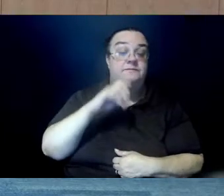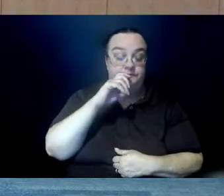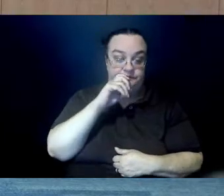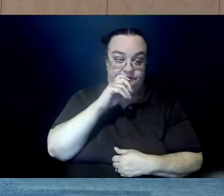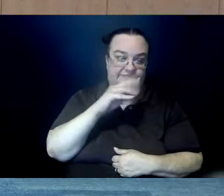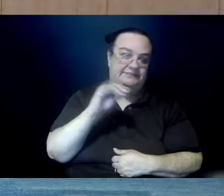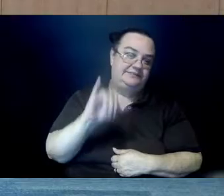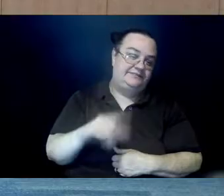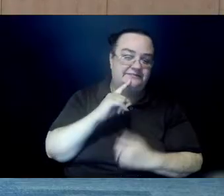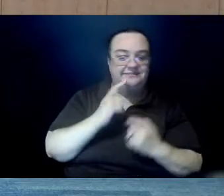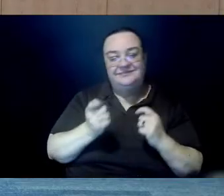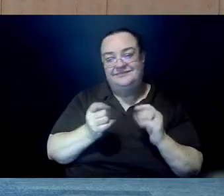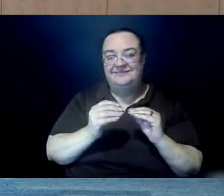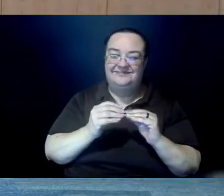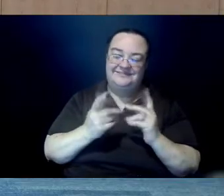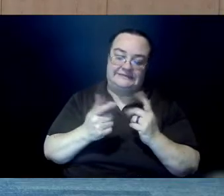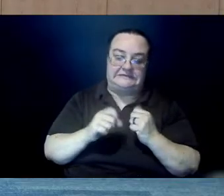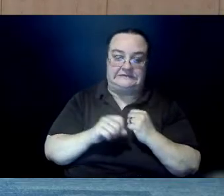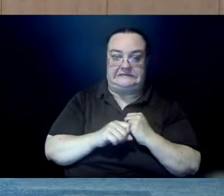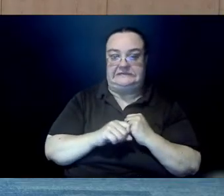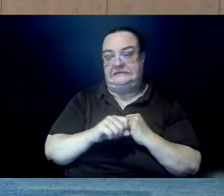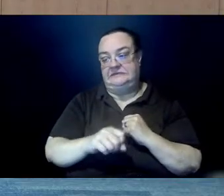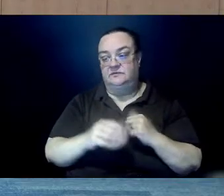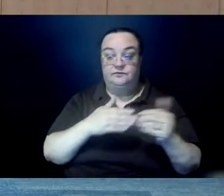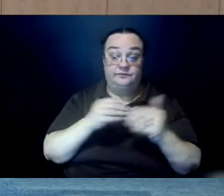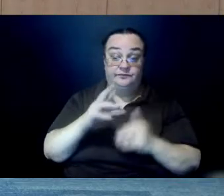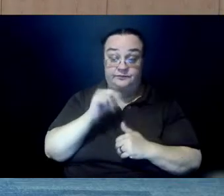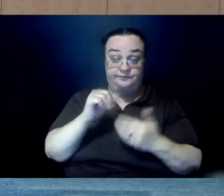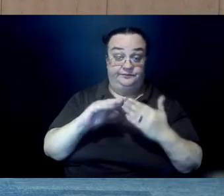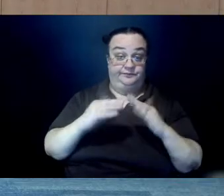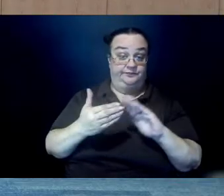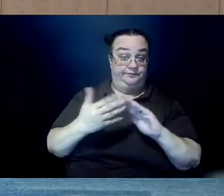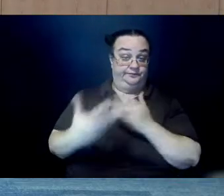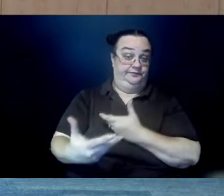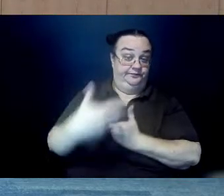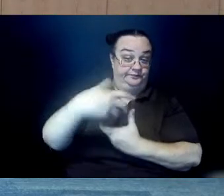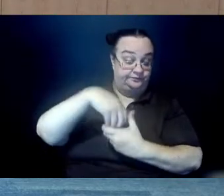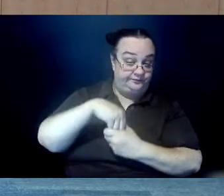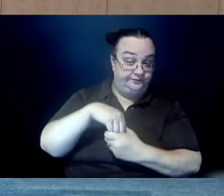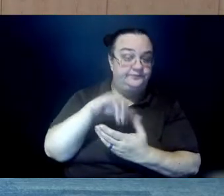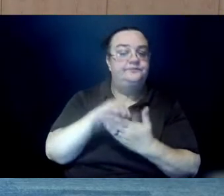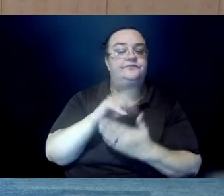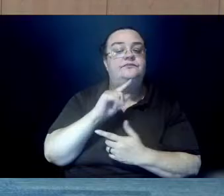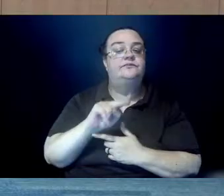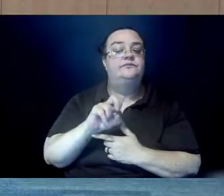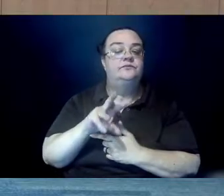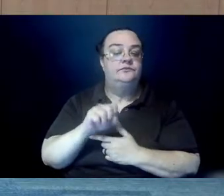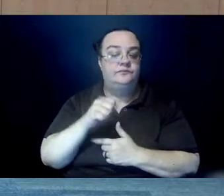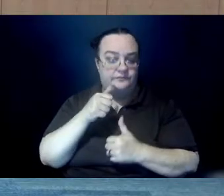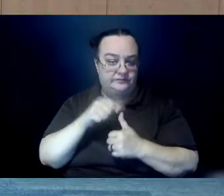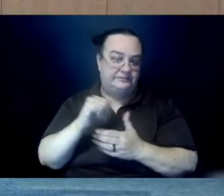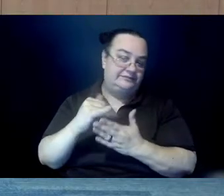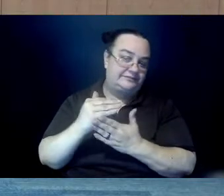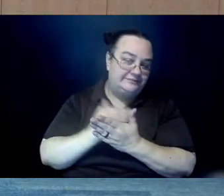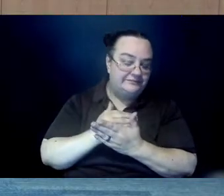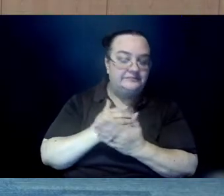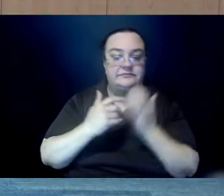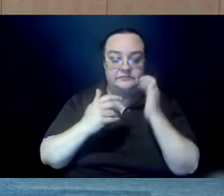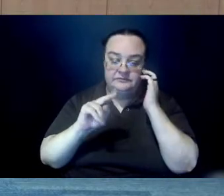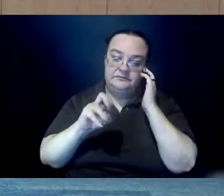is a little more of a stretch, but whether or not town engagement, which is newsletter, is listed as something like newsletter